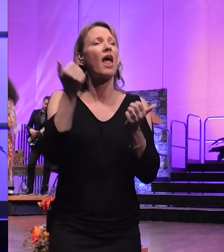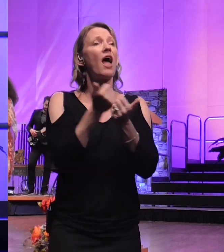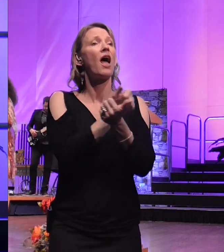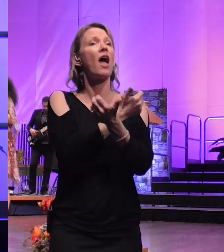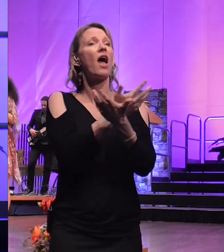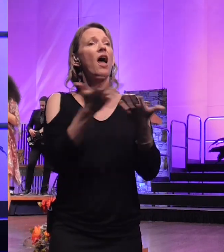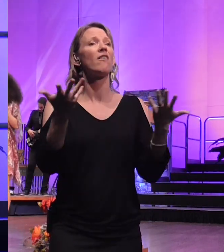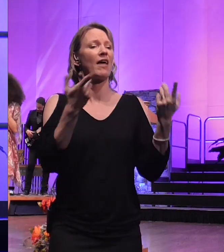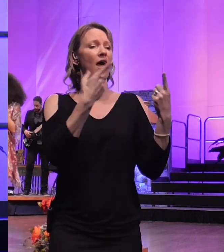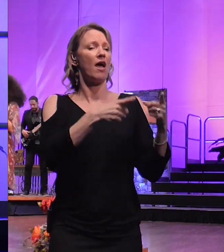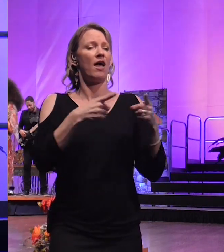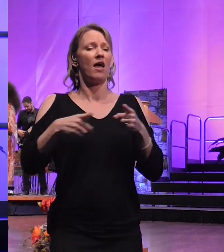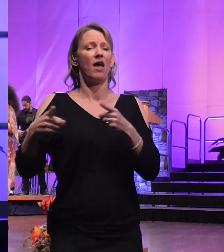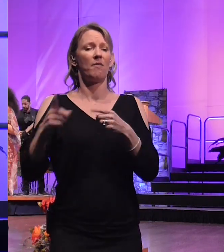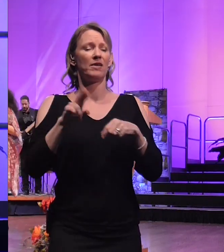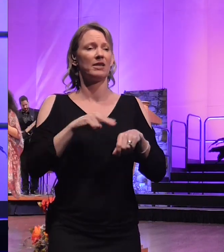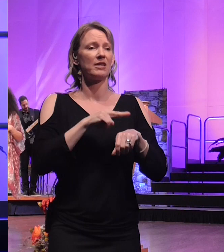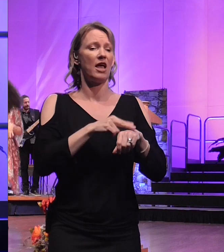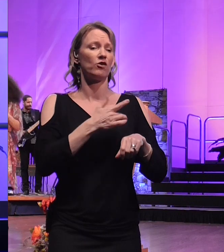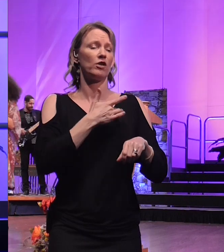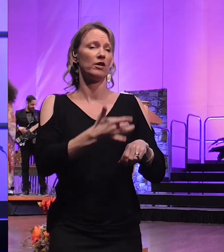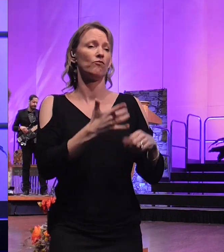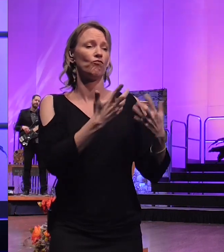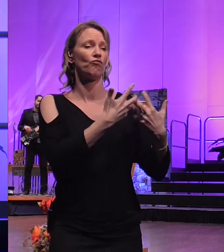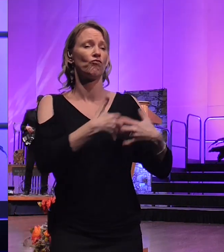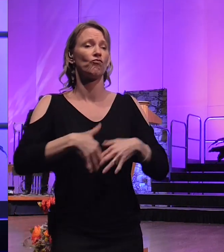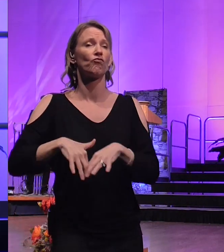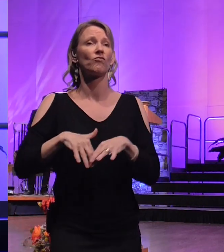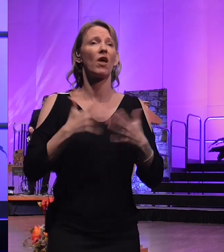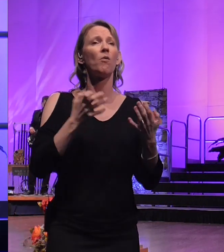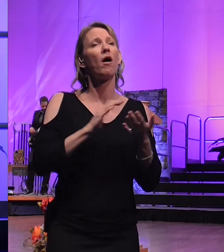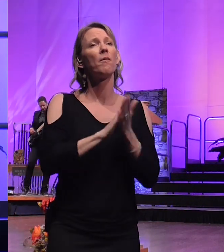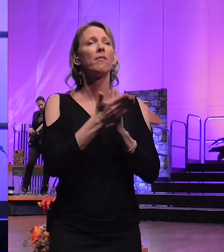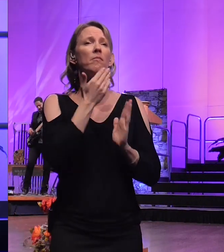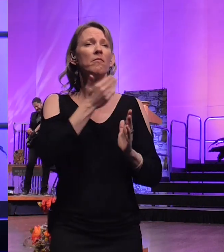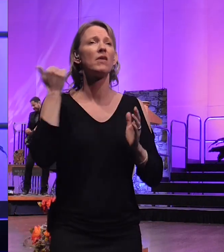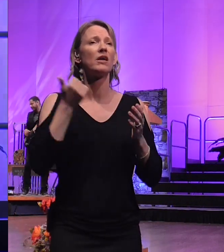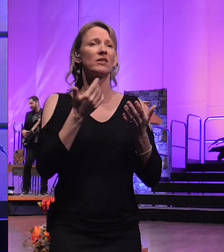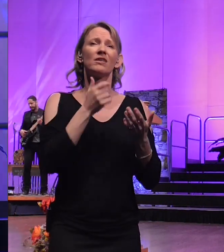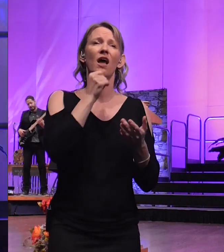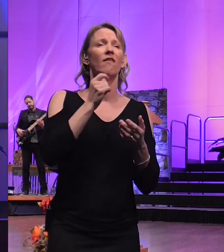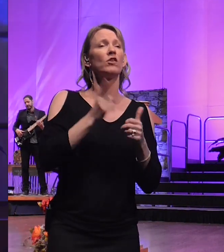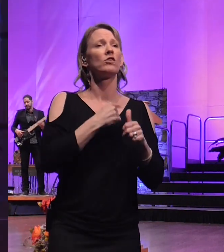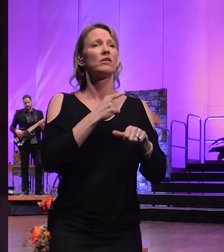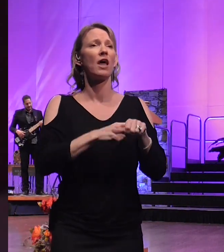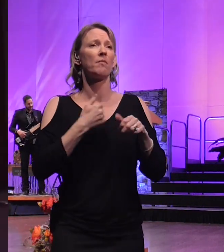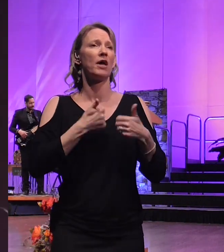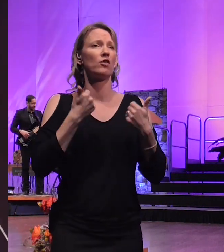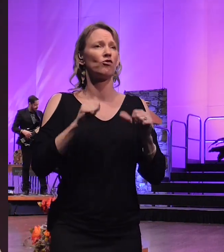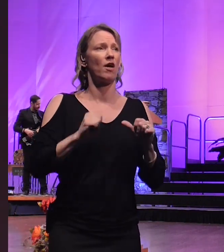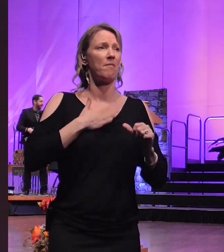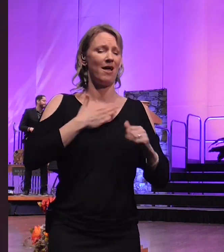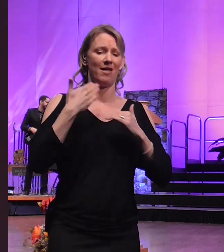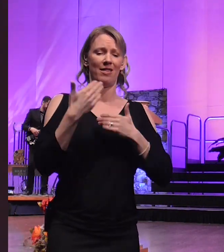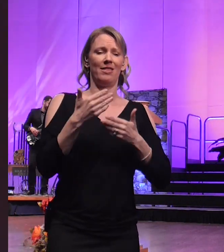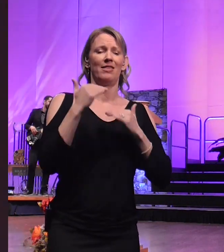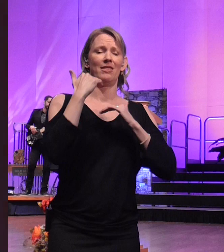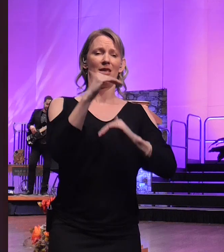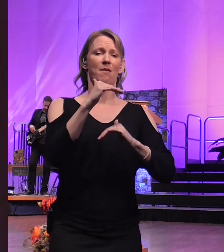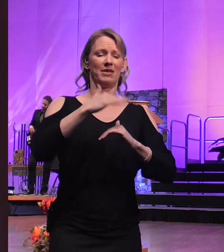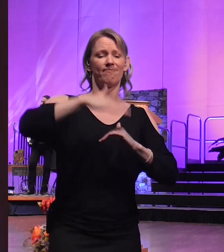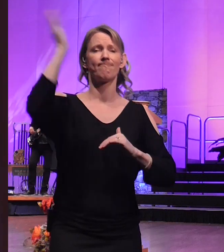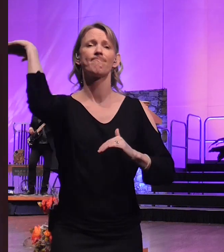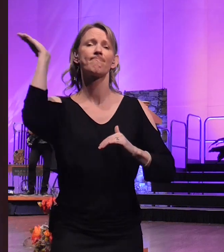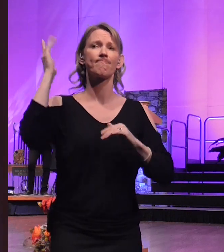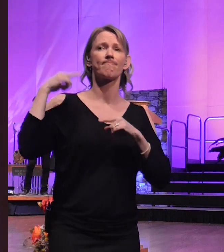how everything comes naturally. Wanna be the greatest, yeah, wouldn't be the first time. Trying to make it out the box that you've